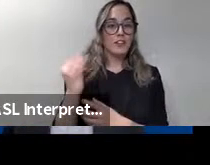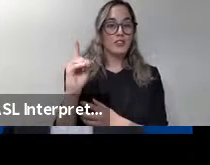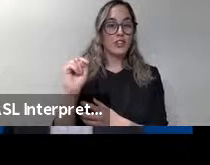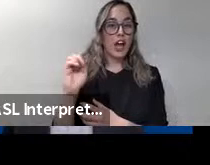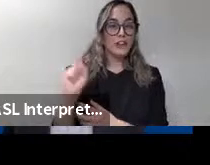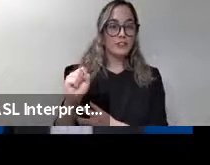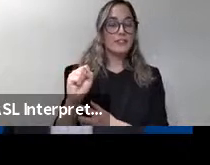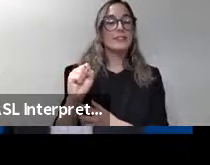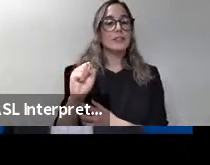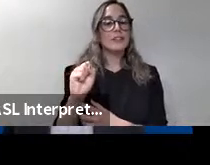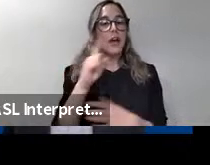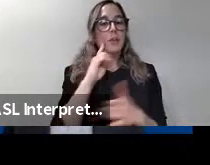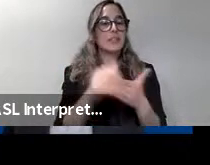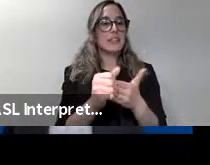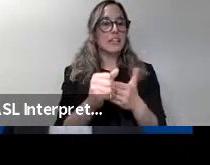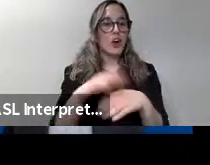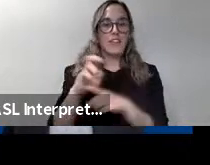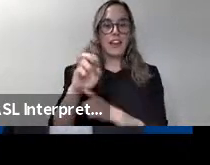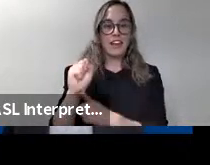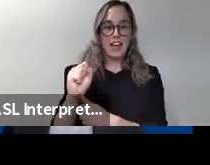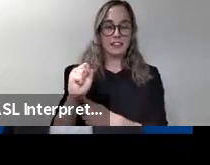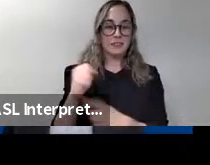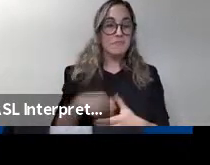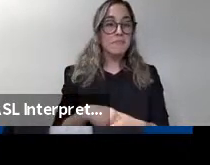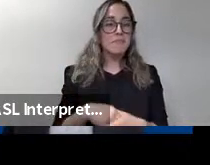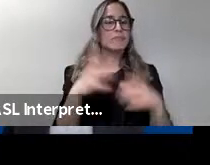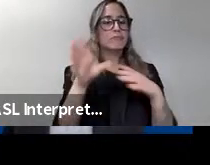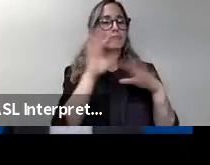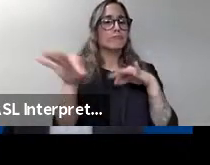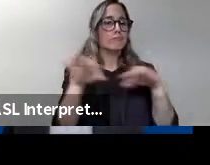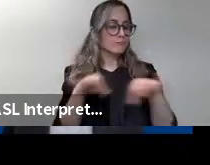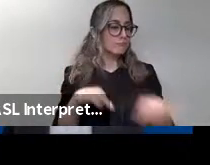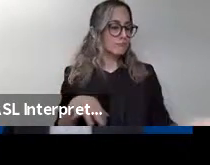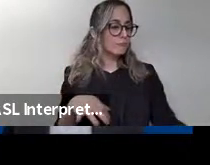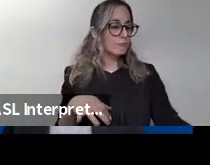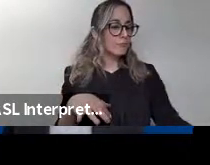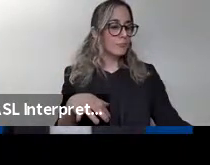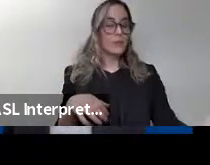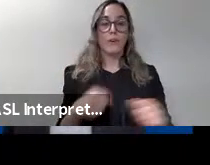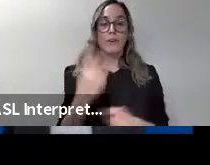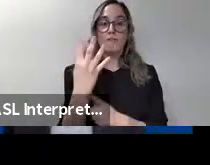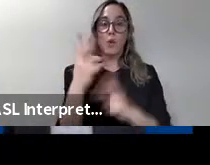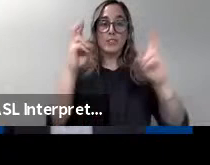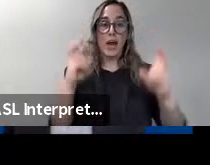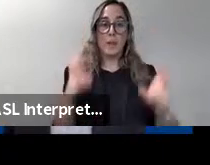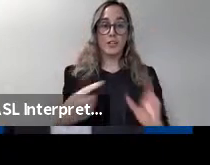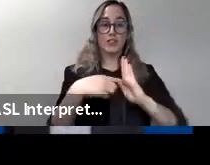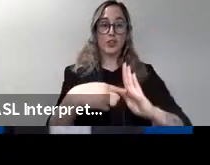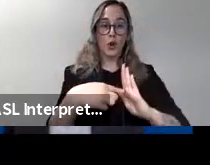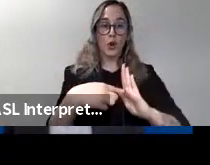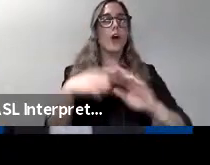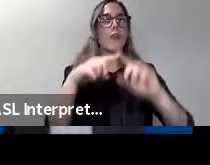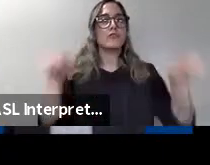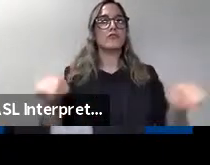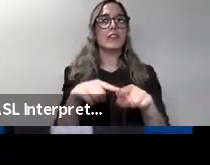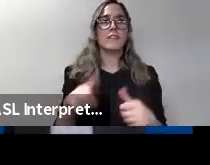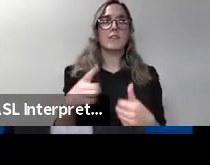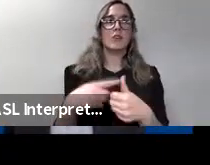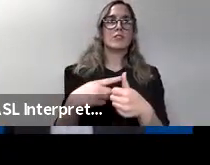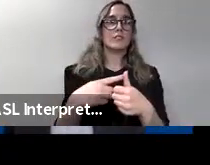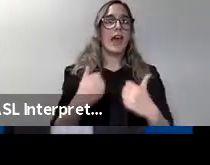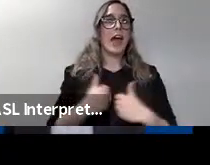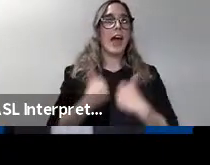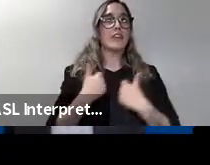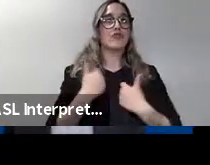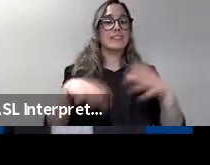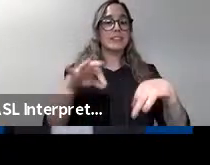for Westat's efforts on the NES. I'm going to walk us through the four topics shown here on the screen. First, I'll cover the address